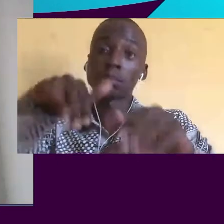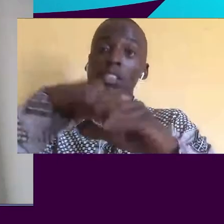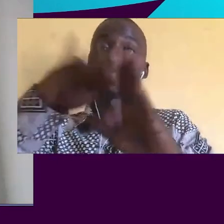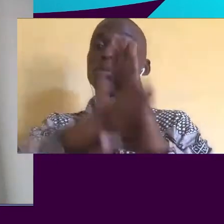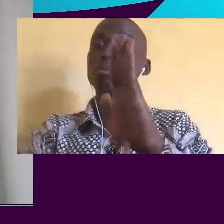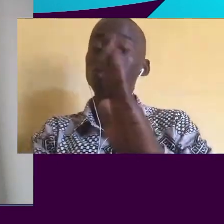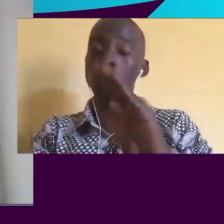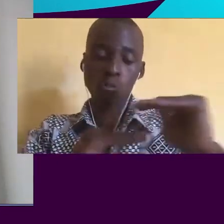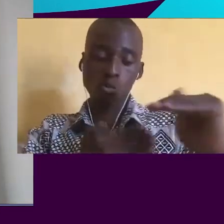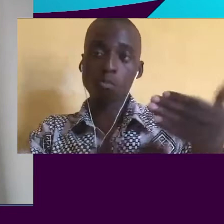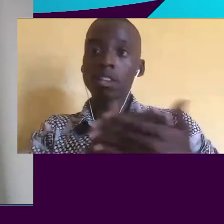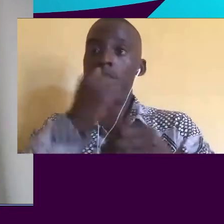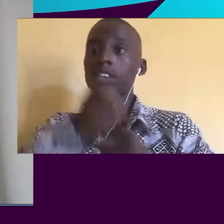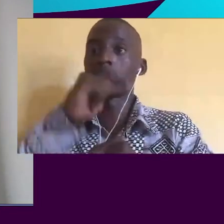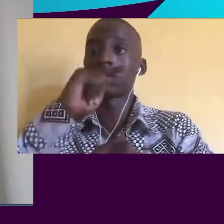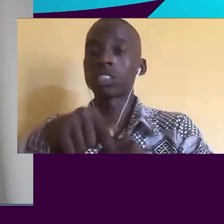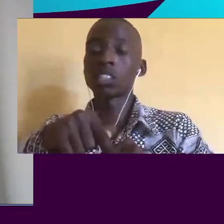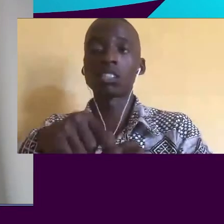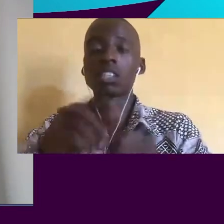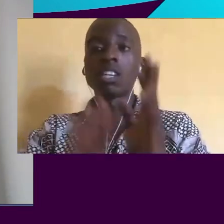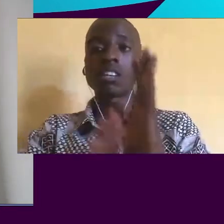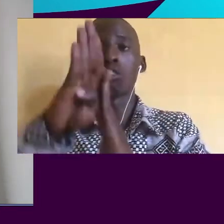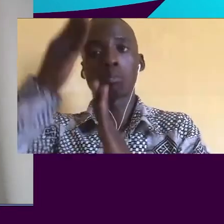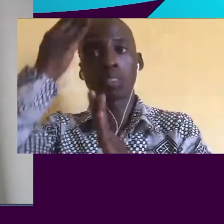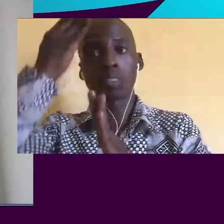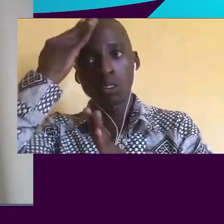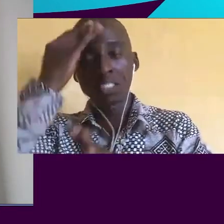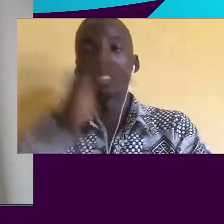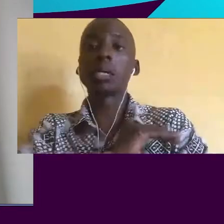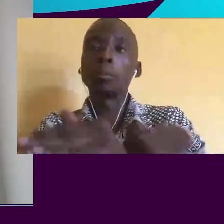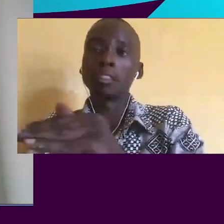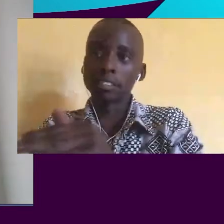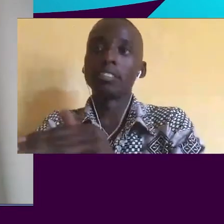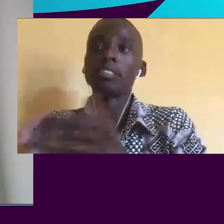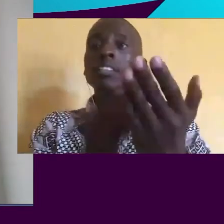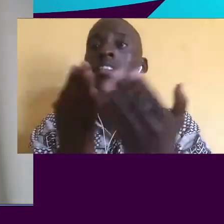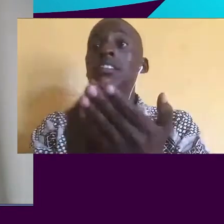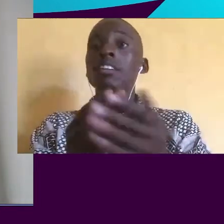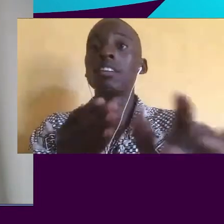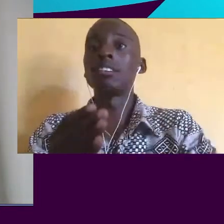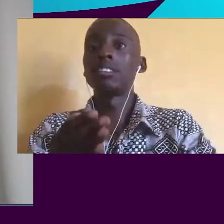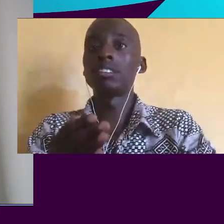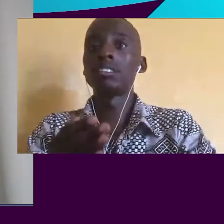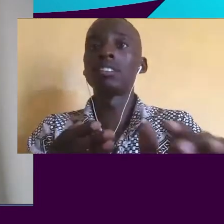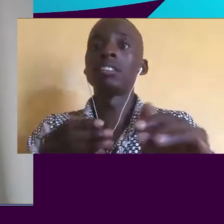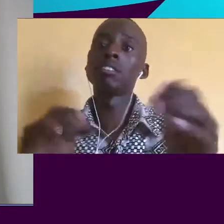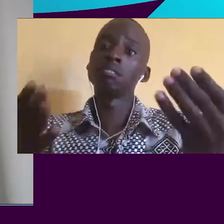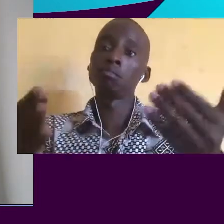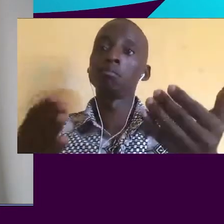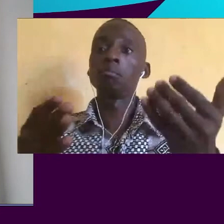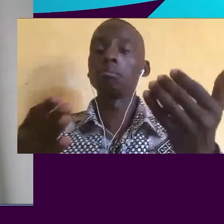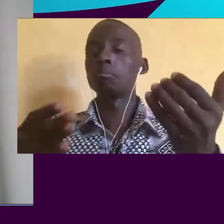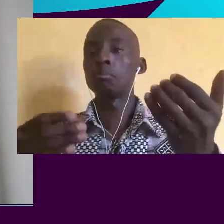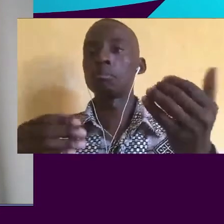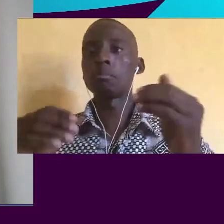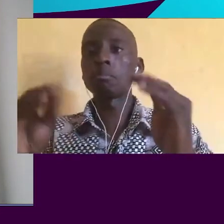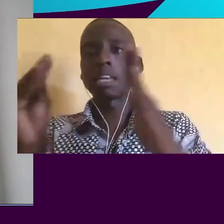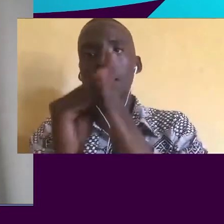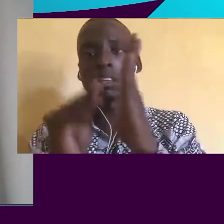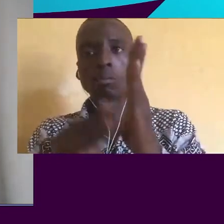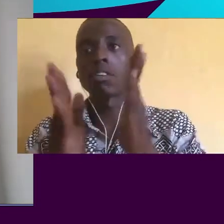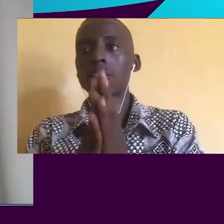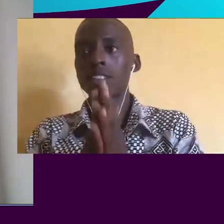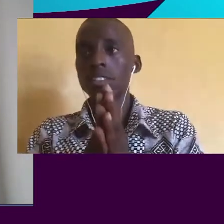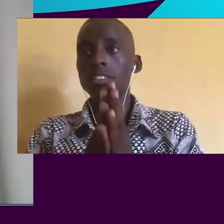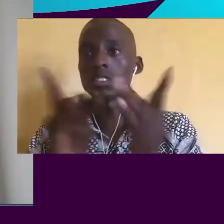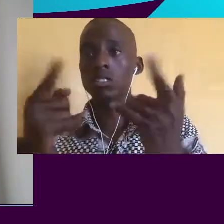build their knowledge, their capabilities, their self-esteem, sense of entitlement. And we